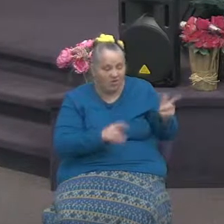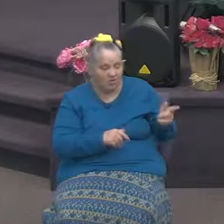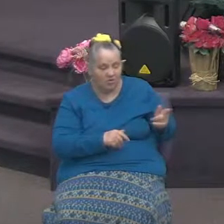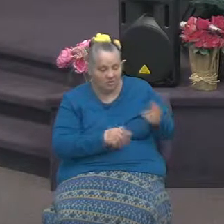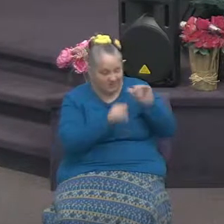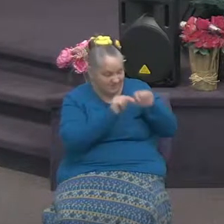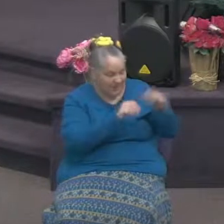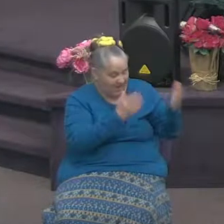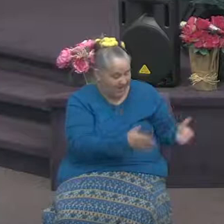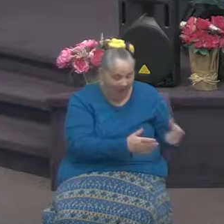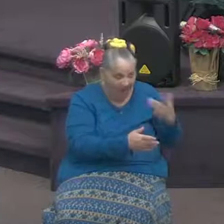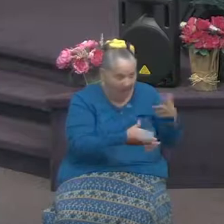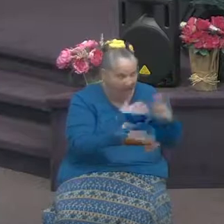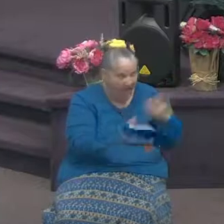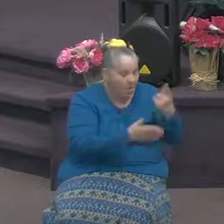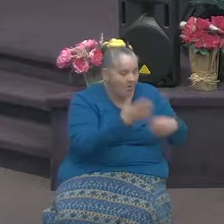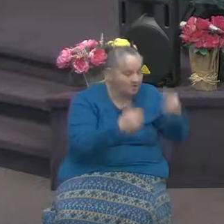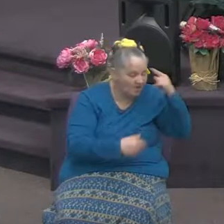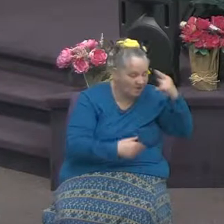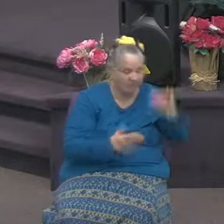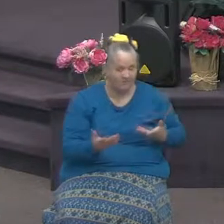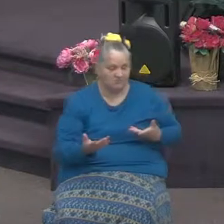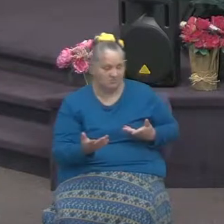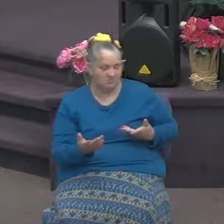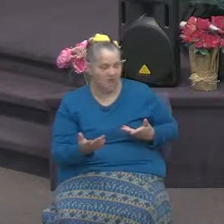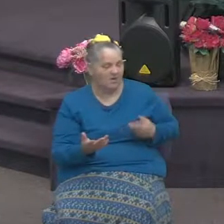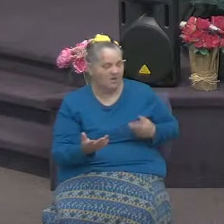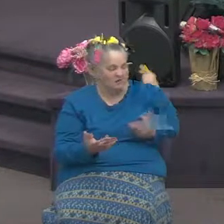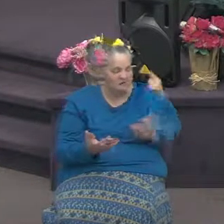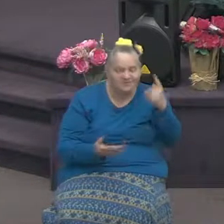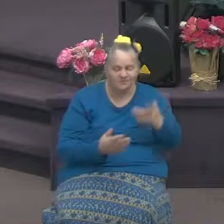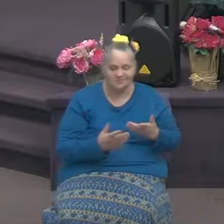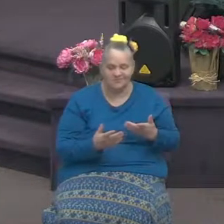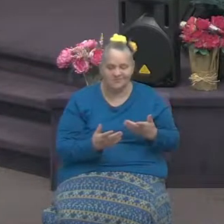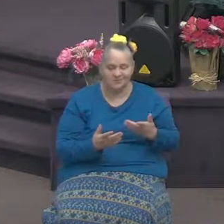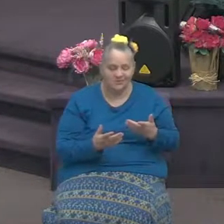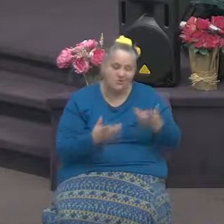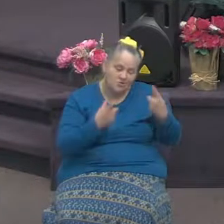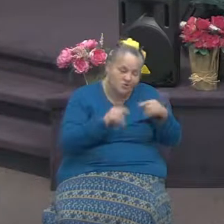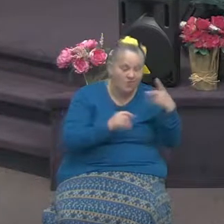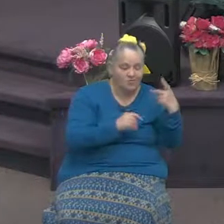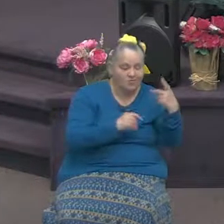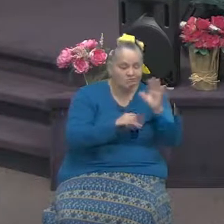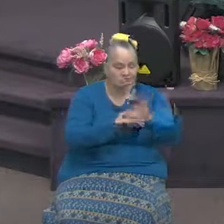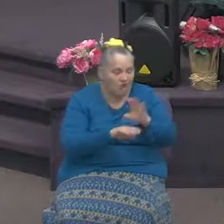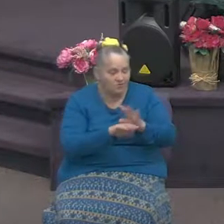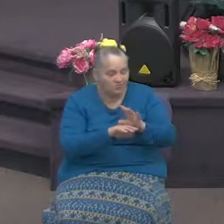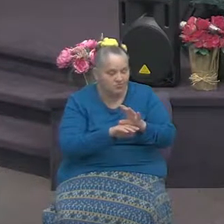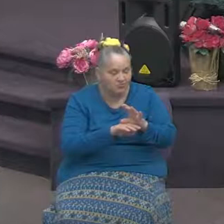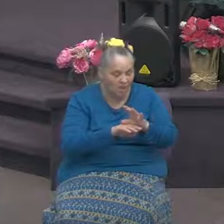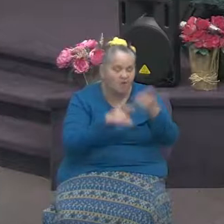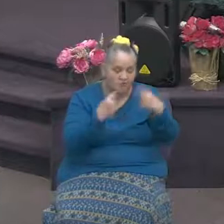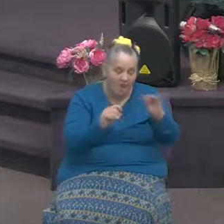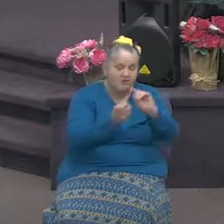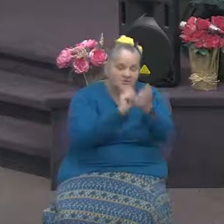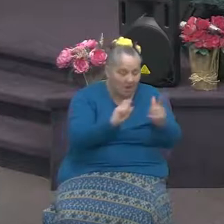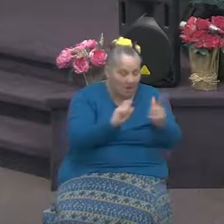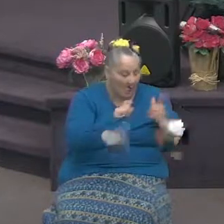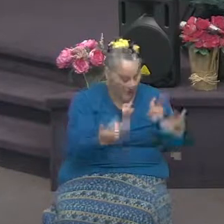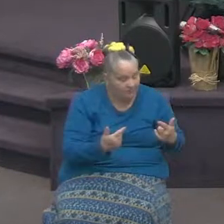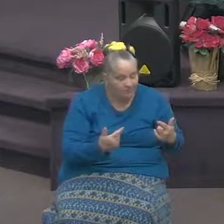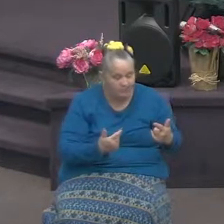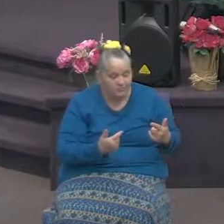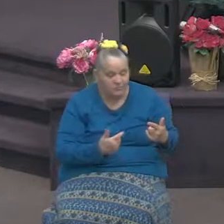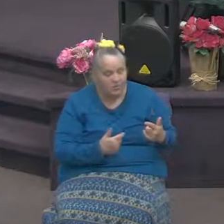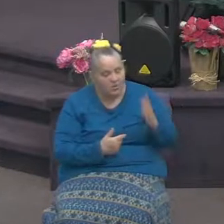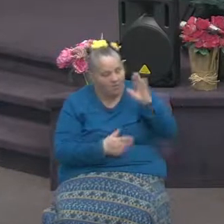staying right here. I don't care what you think you are. I don't care if you think you're going to try to go to church. You're going to try to change your life. You're going to